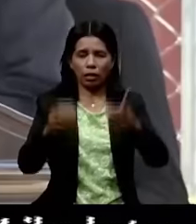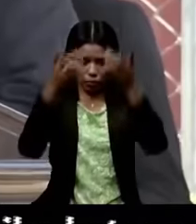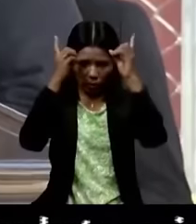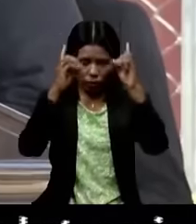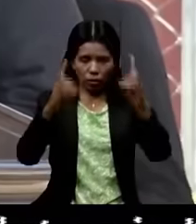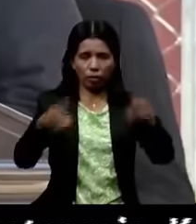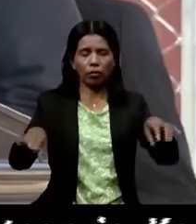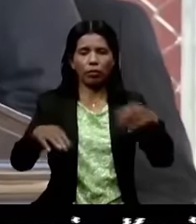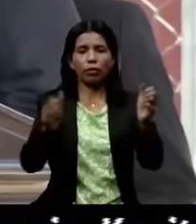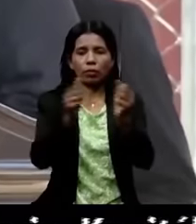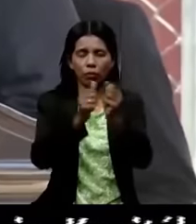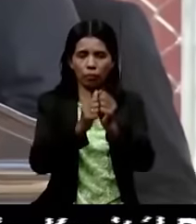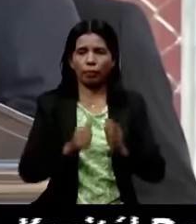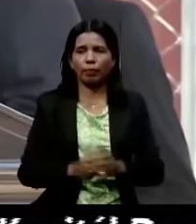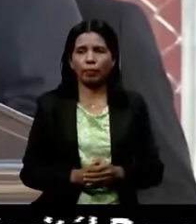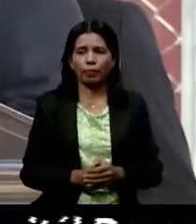system.